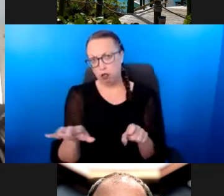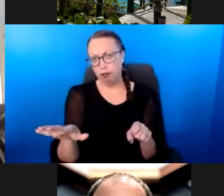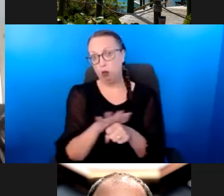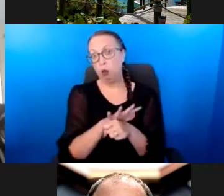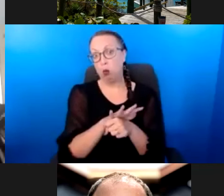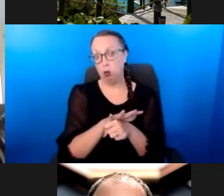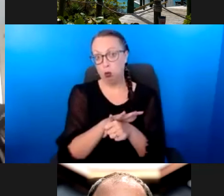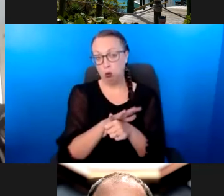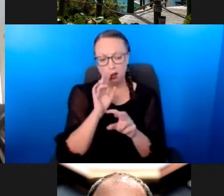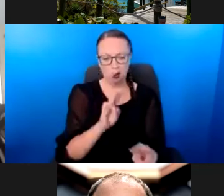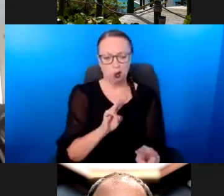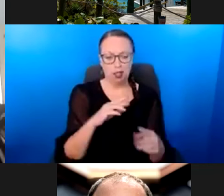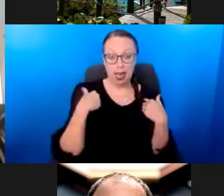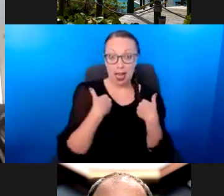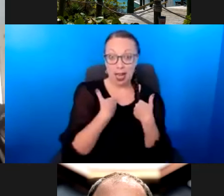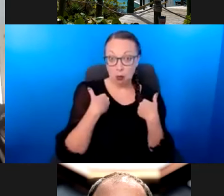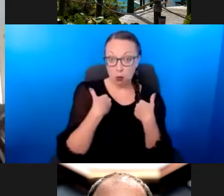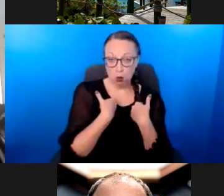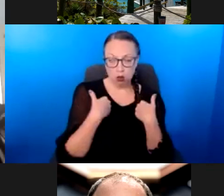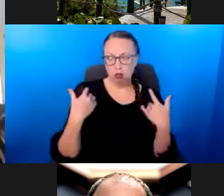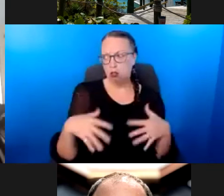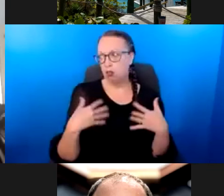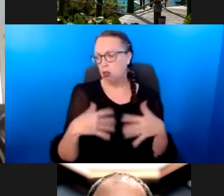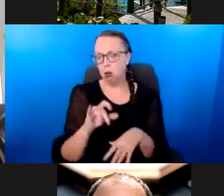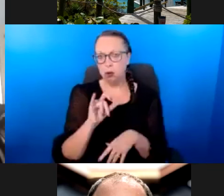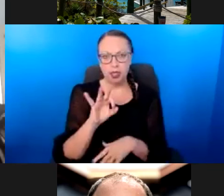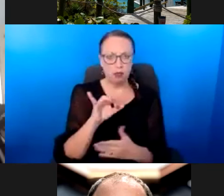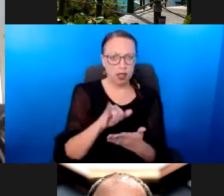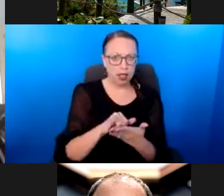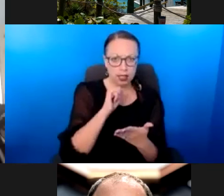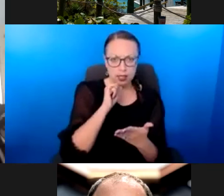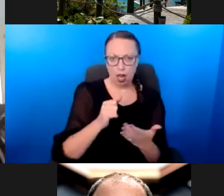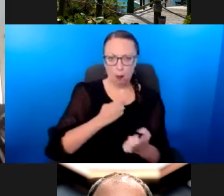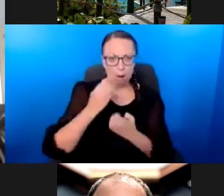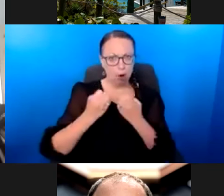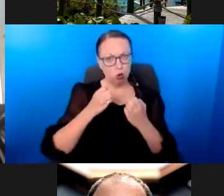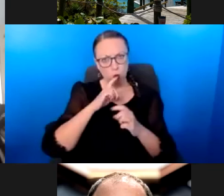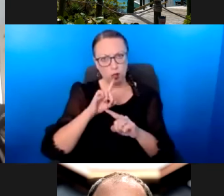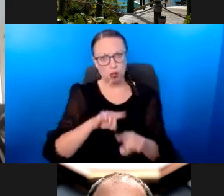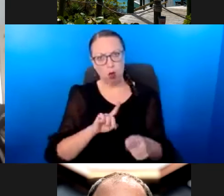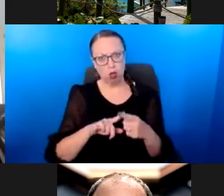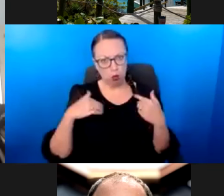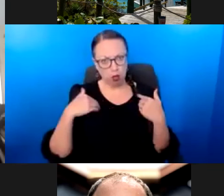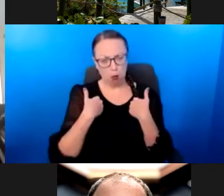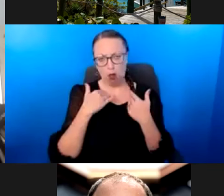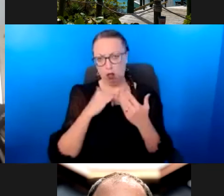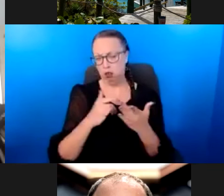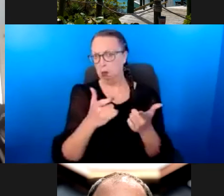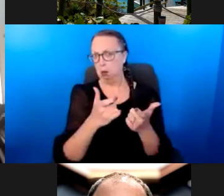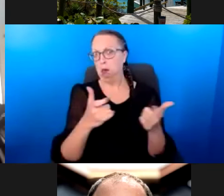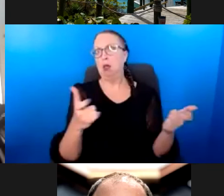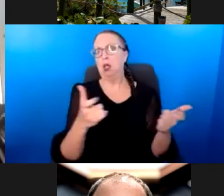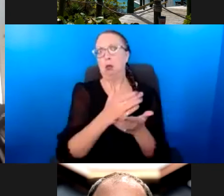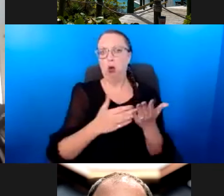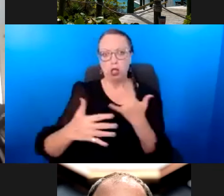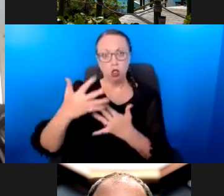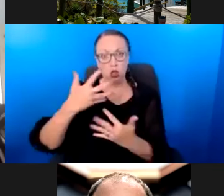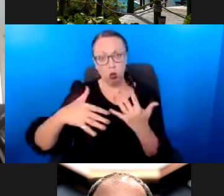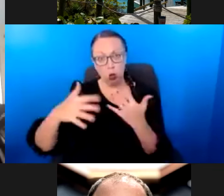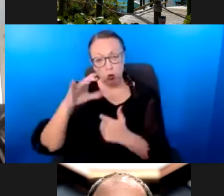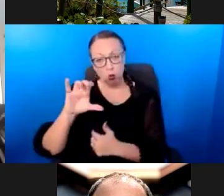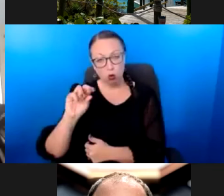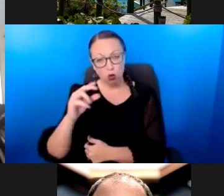our animals, for God's sakes, if our emotional reaction is not a huge part of our social cognition, I mean, what is that